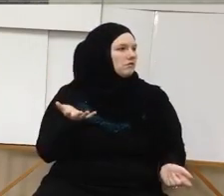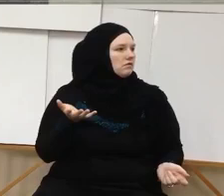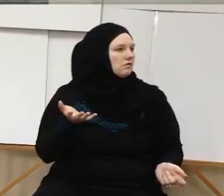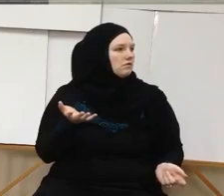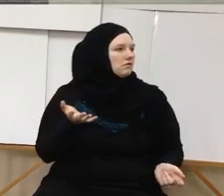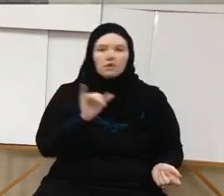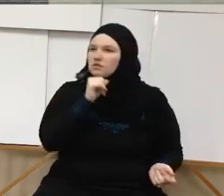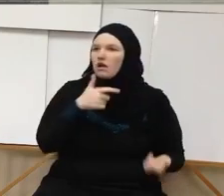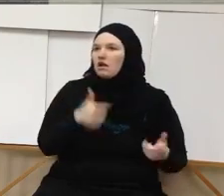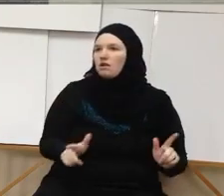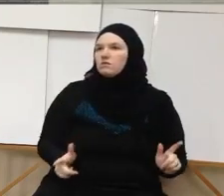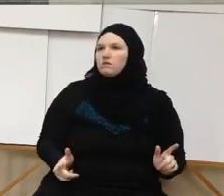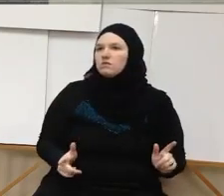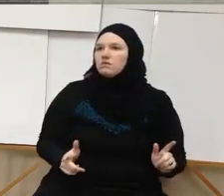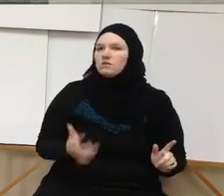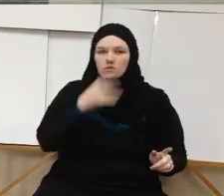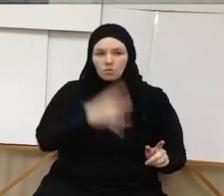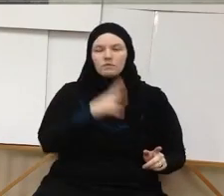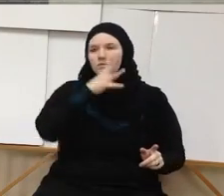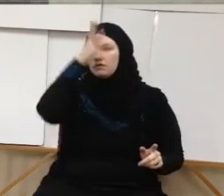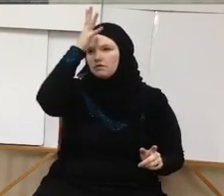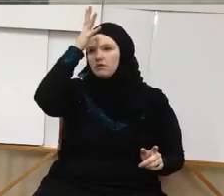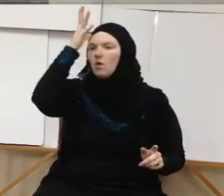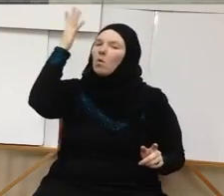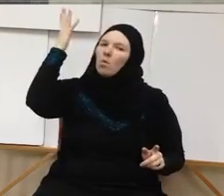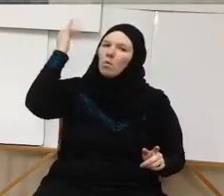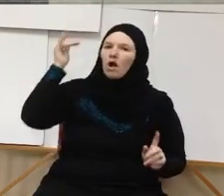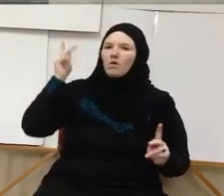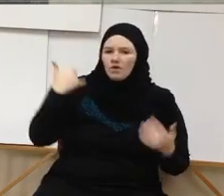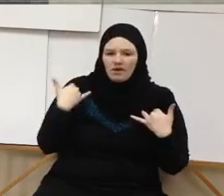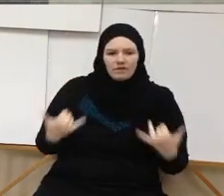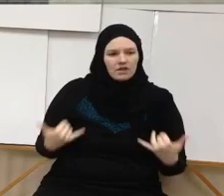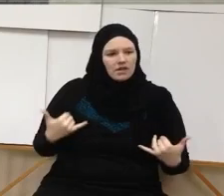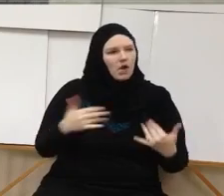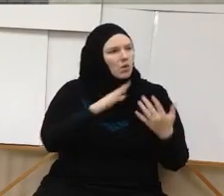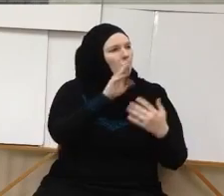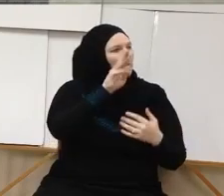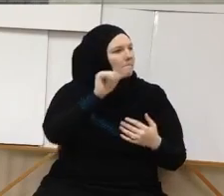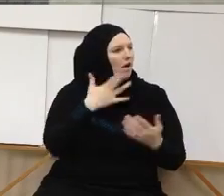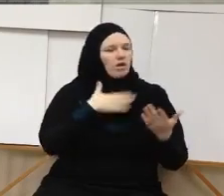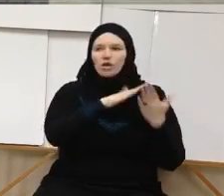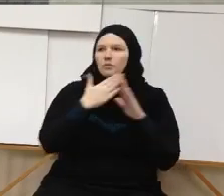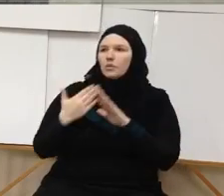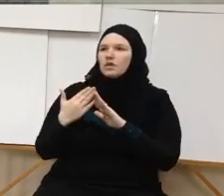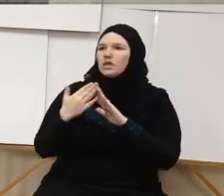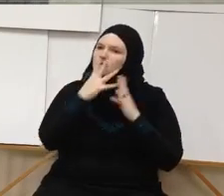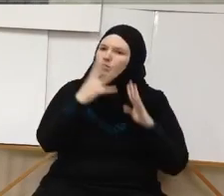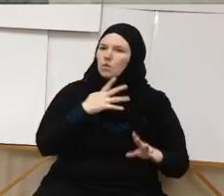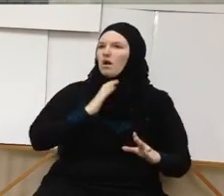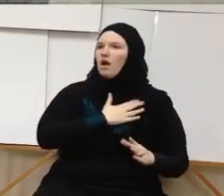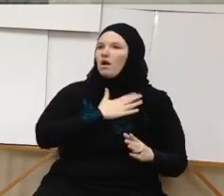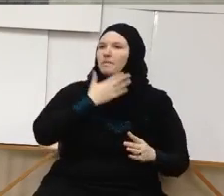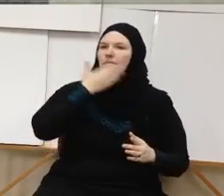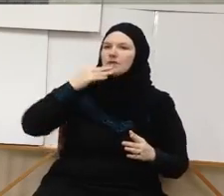ummah, in the trenches of the enemies of Islam, who are disregarding our interest, who